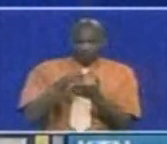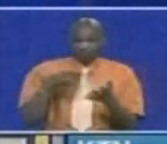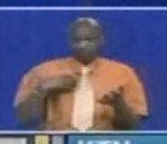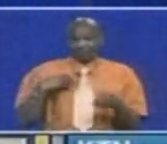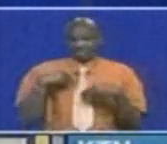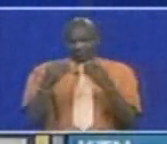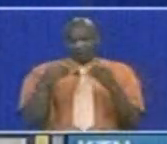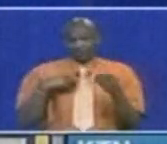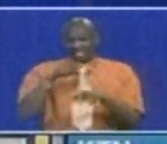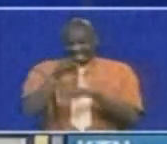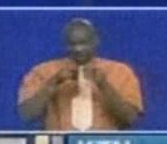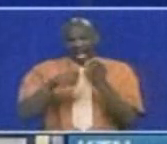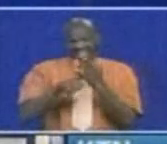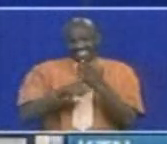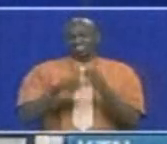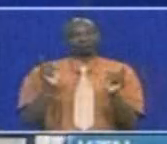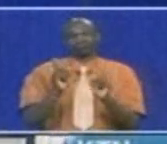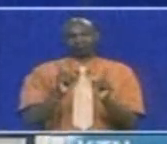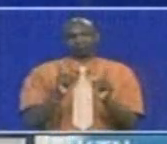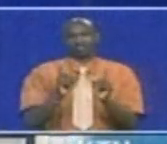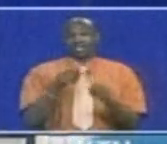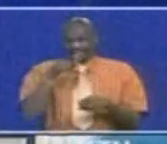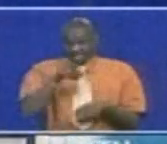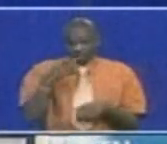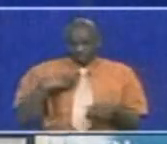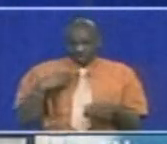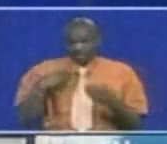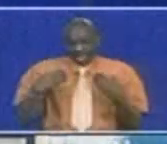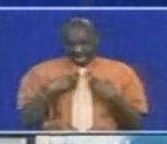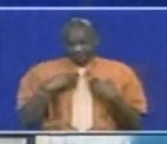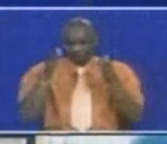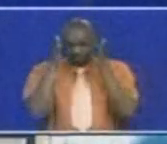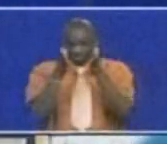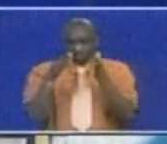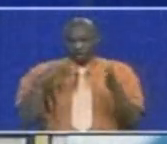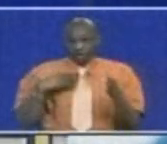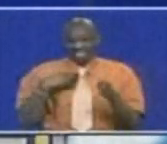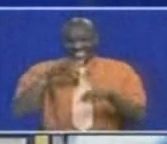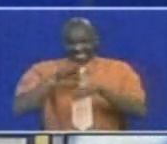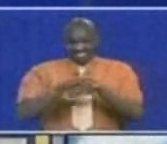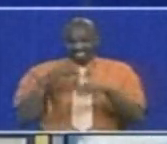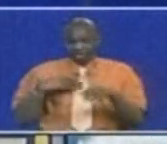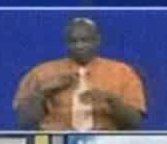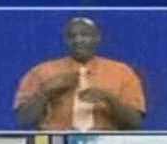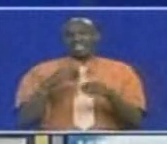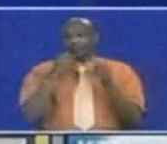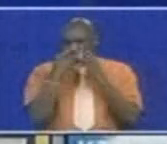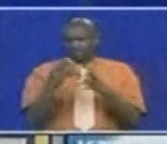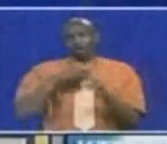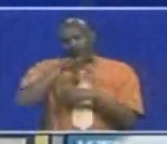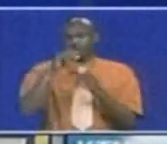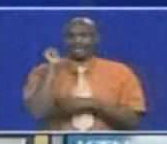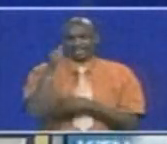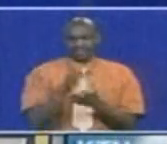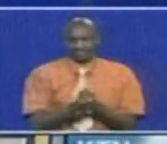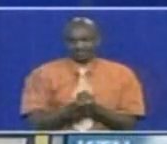of national ID cards. Instead, it will initially concentrate on capturing the biometric details of all Kenyans.